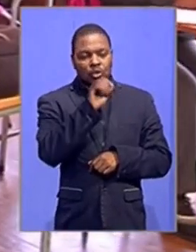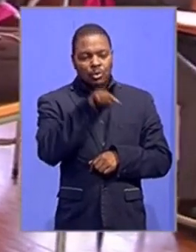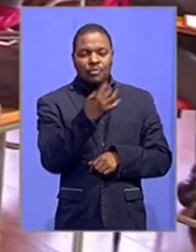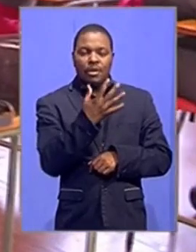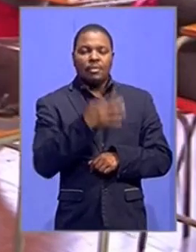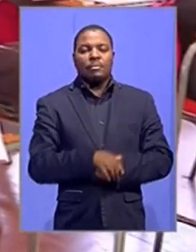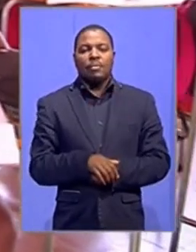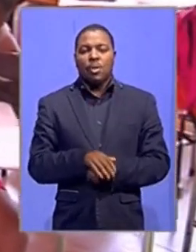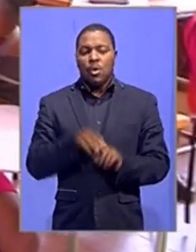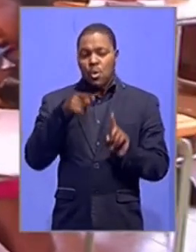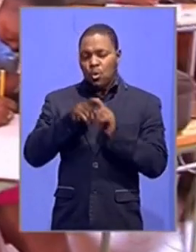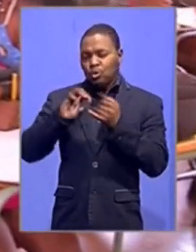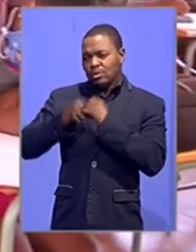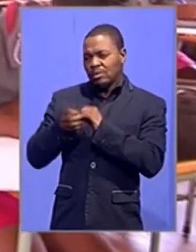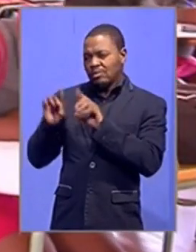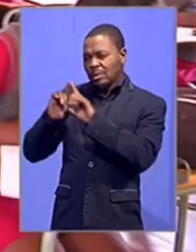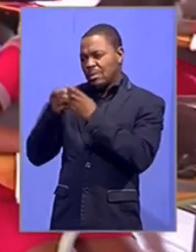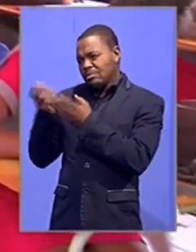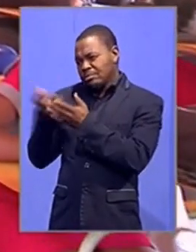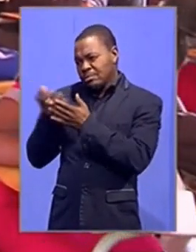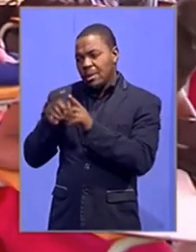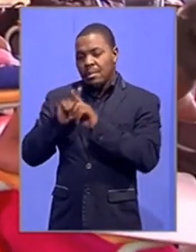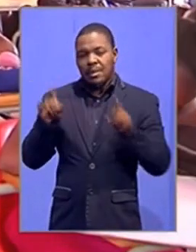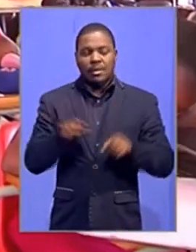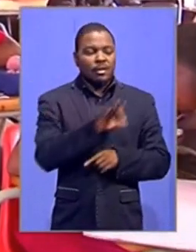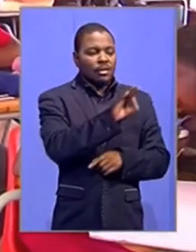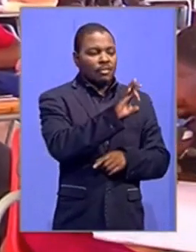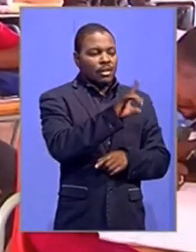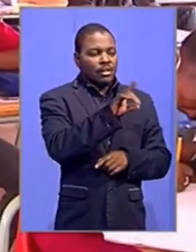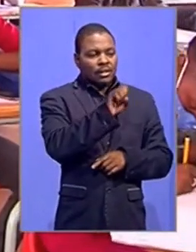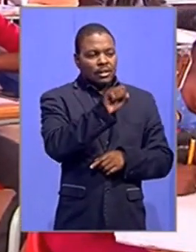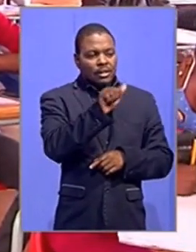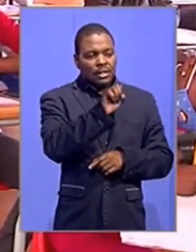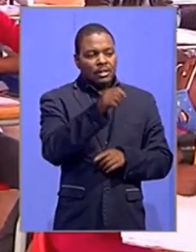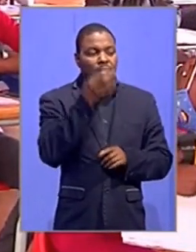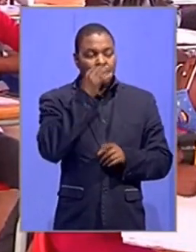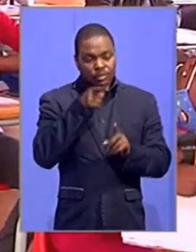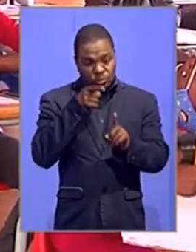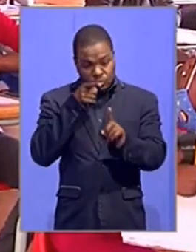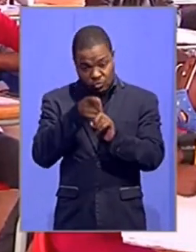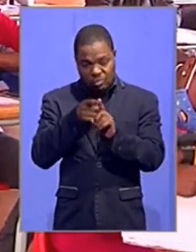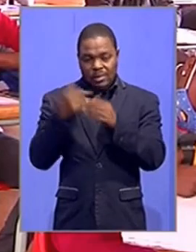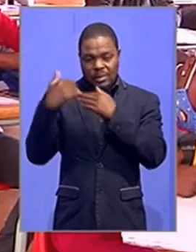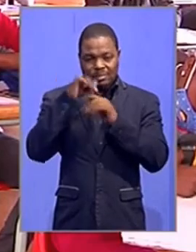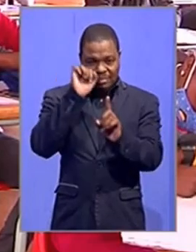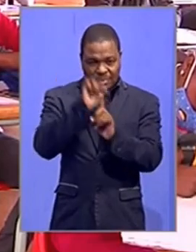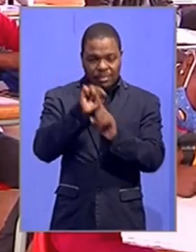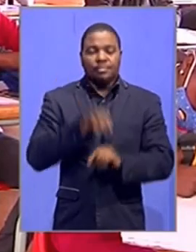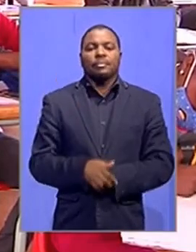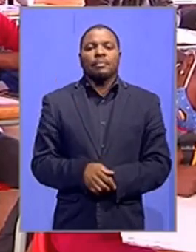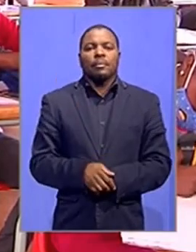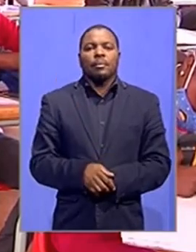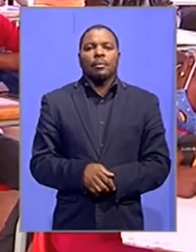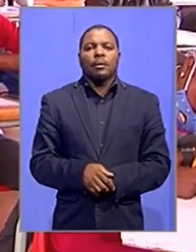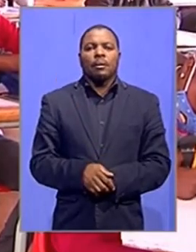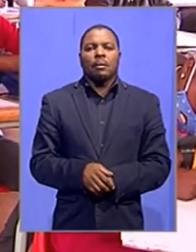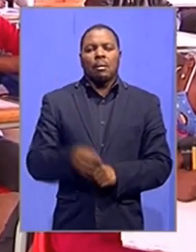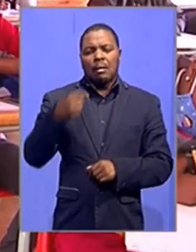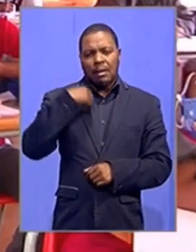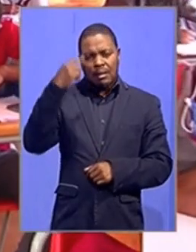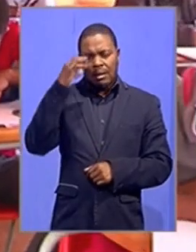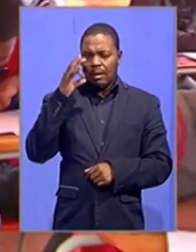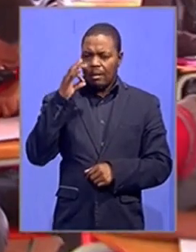COGTA letsogo Kgotlataulo ya sekolo FETSAS yona e mo kopile go rwala maikarabelo. I think it's crucial that every learner